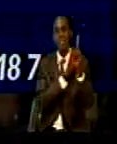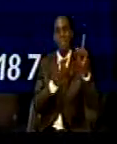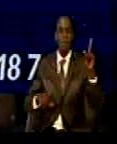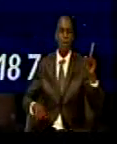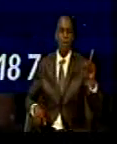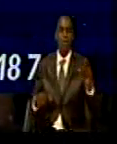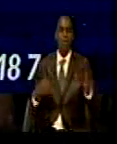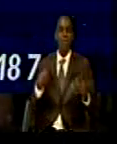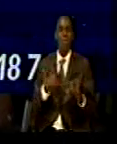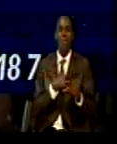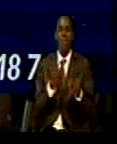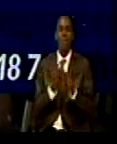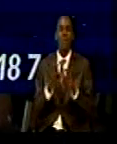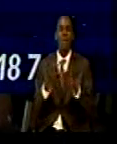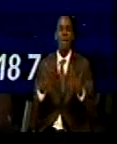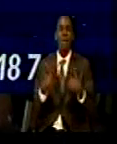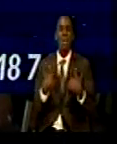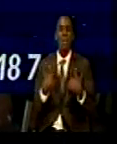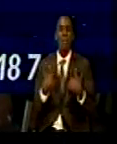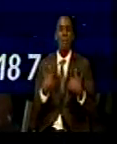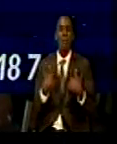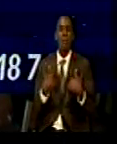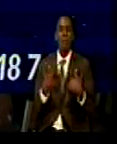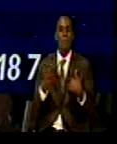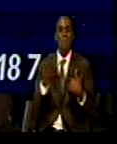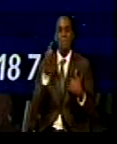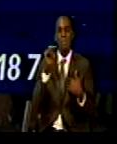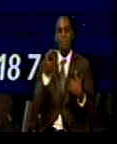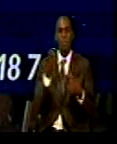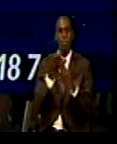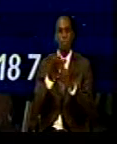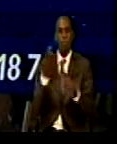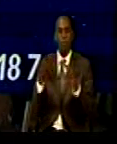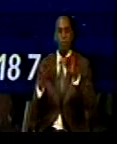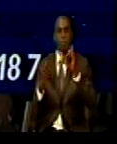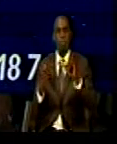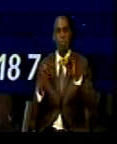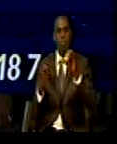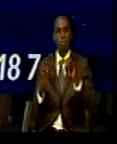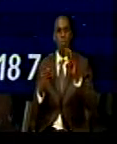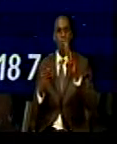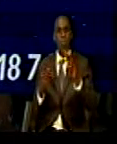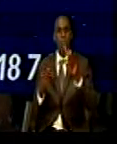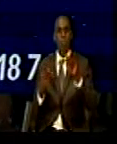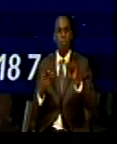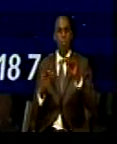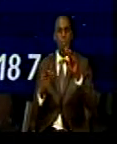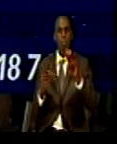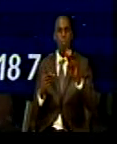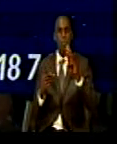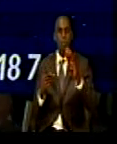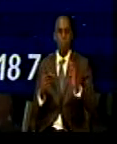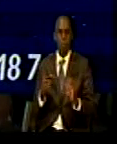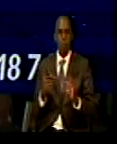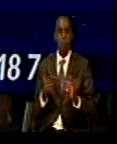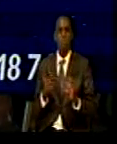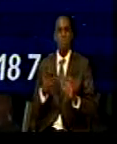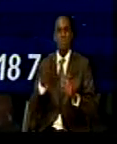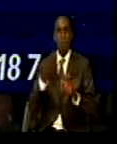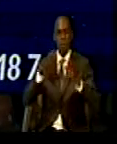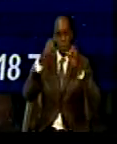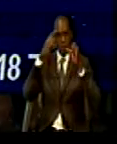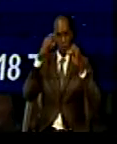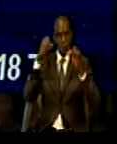this coming from YouTube. This is the power of God coming in form of divine solution